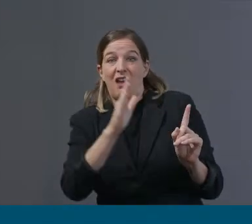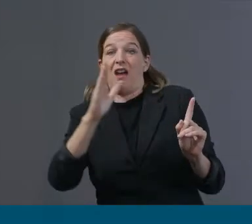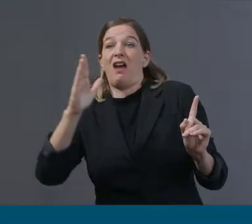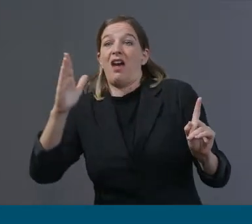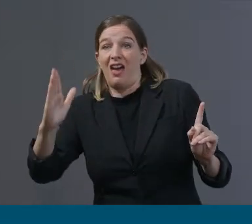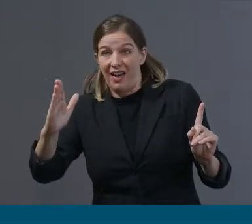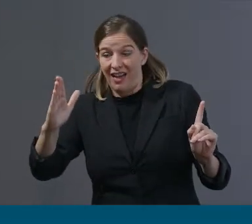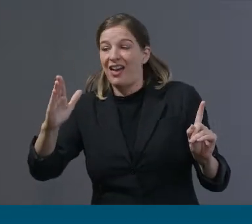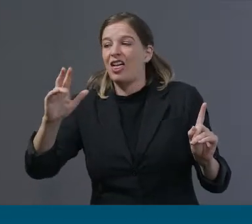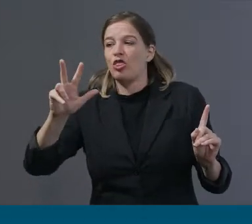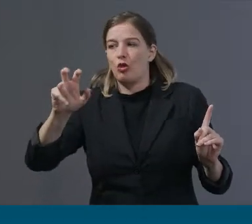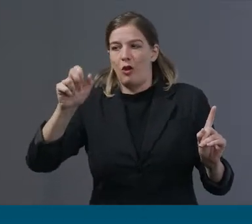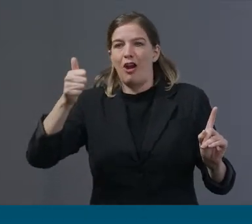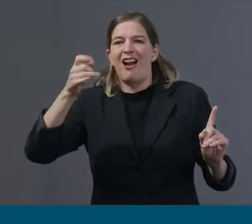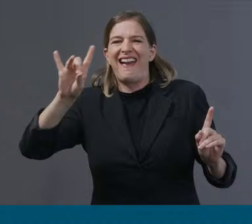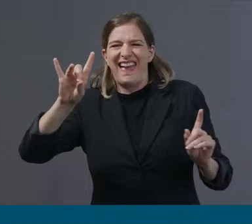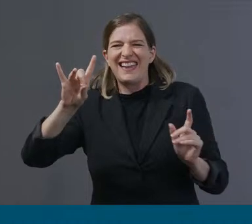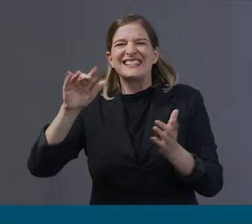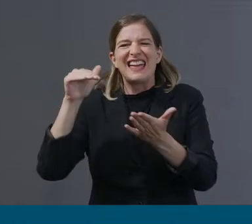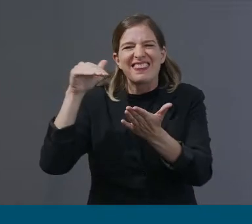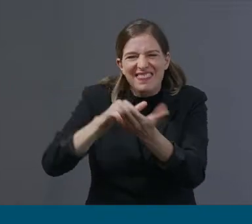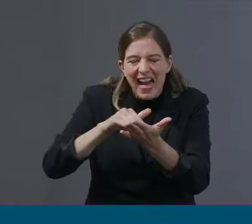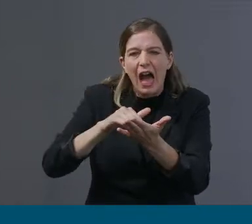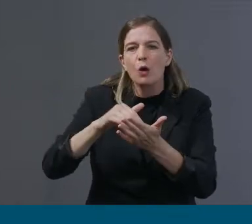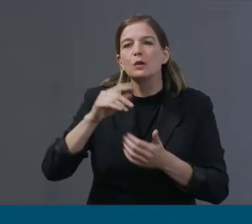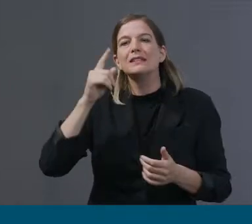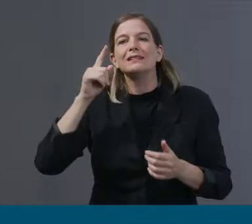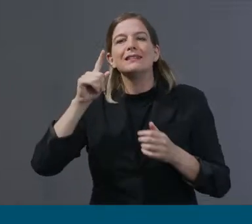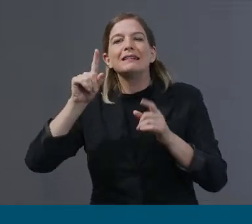318,000 diagnostic or PCR tests,